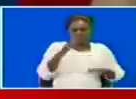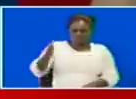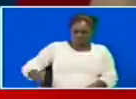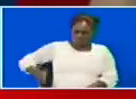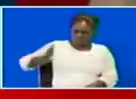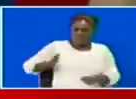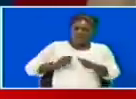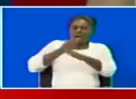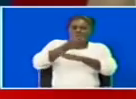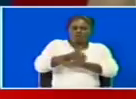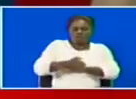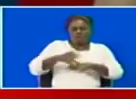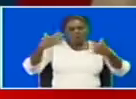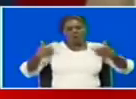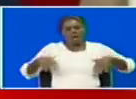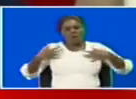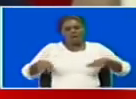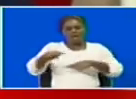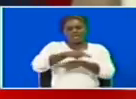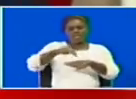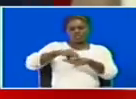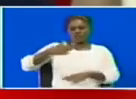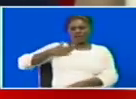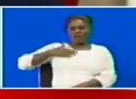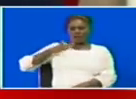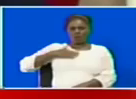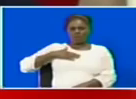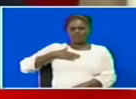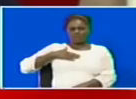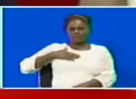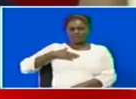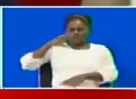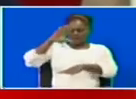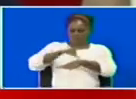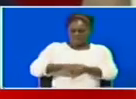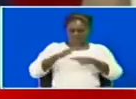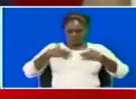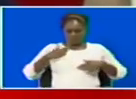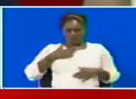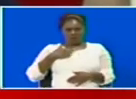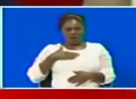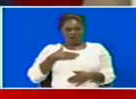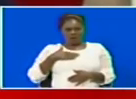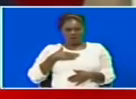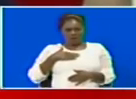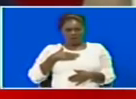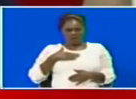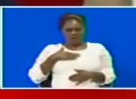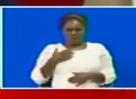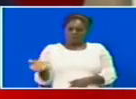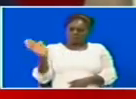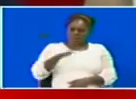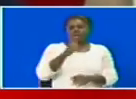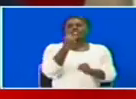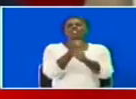across our wonderful Nation we will get our people off of welfare and back to